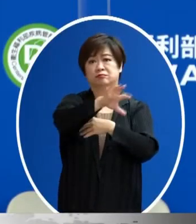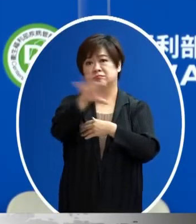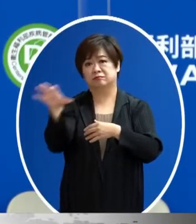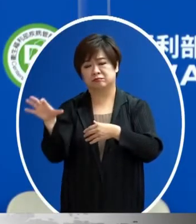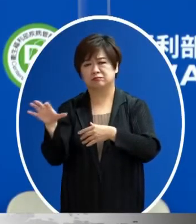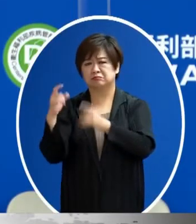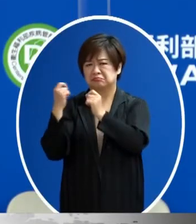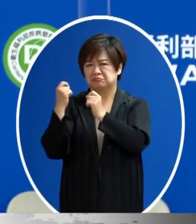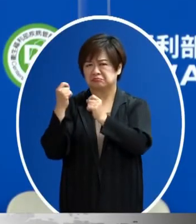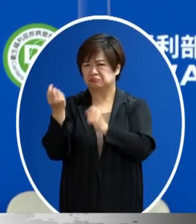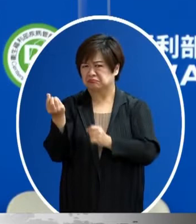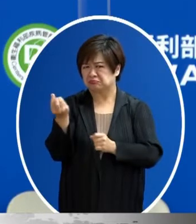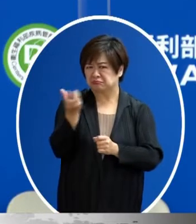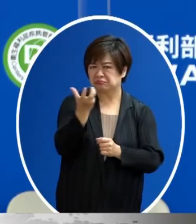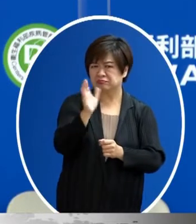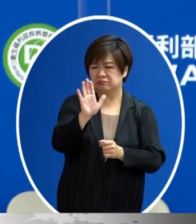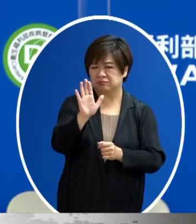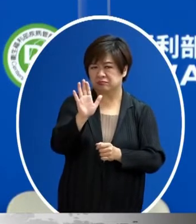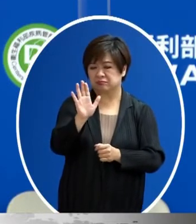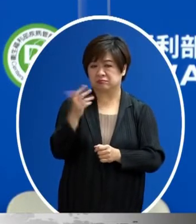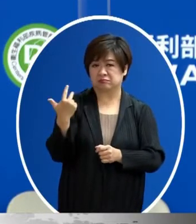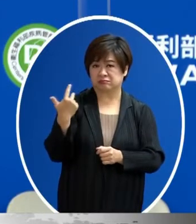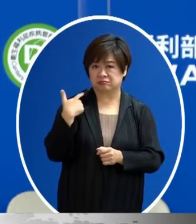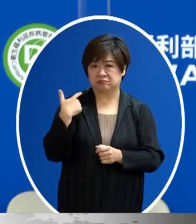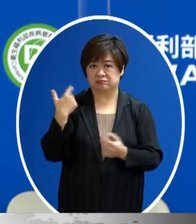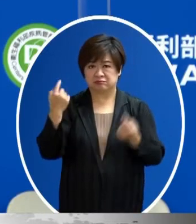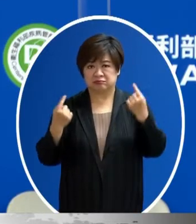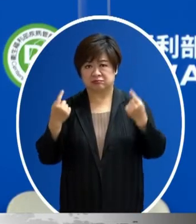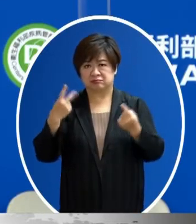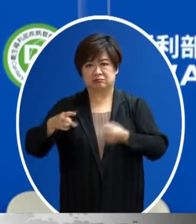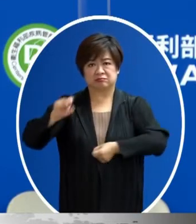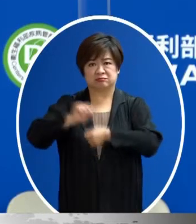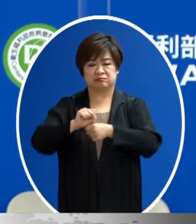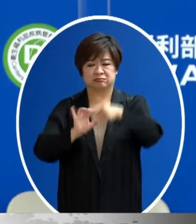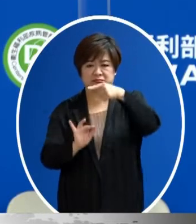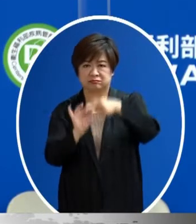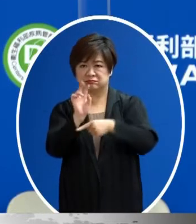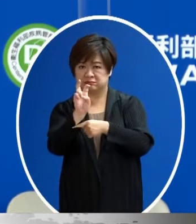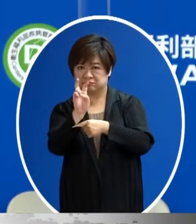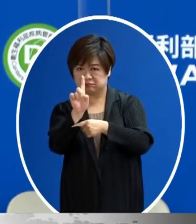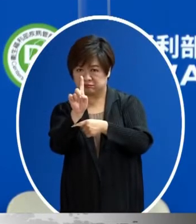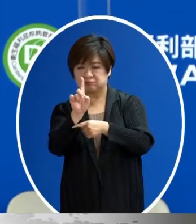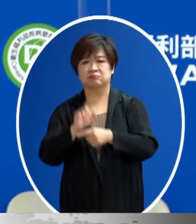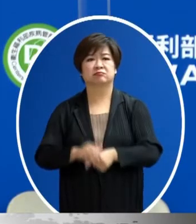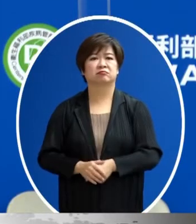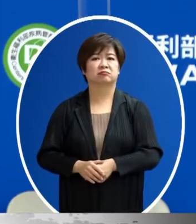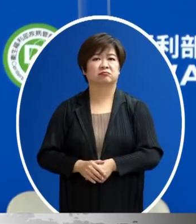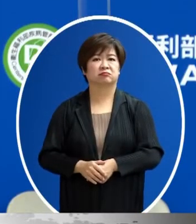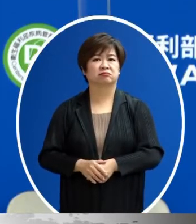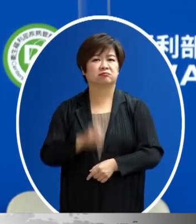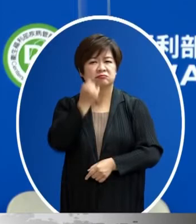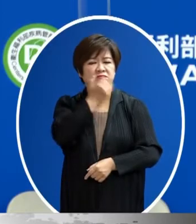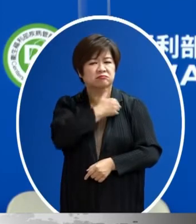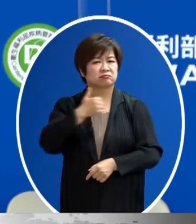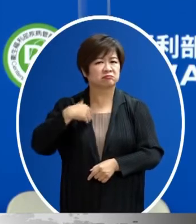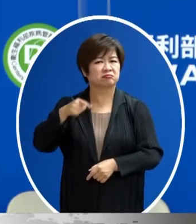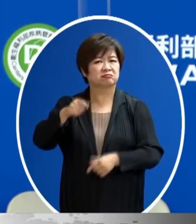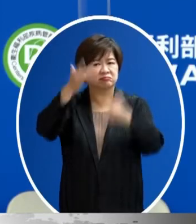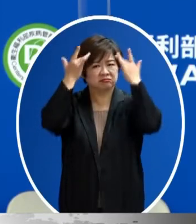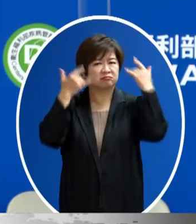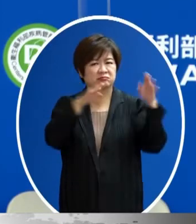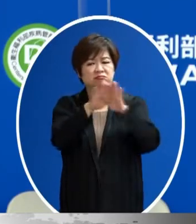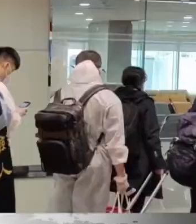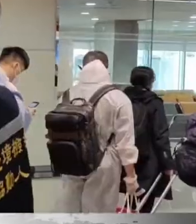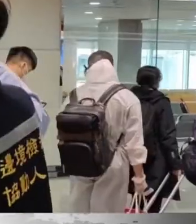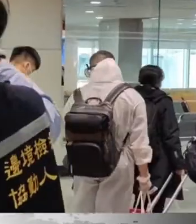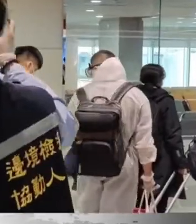Because globally speaking, the epidemic has worsened due to summer travels. In many countries, BA4 and BA5 are now the dominant